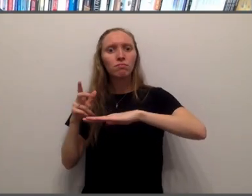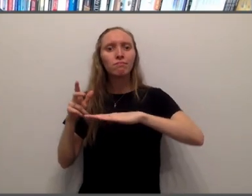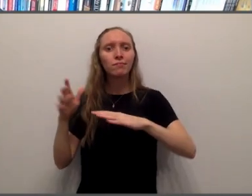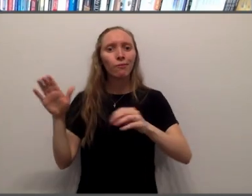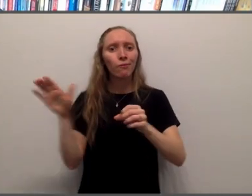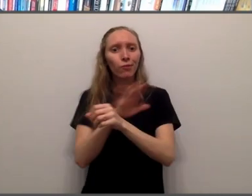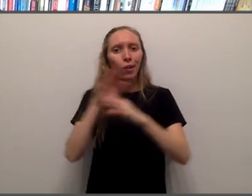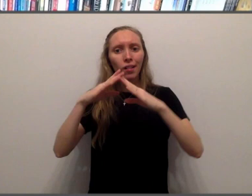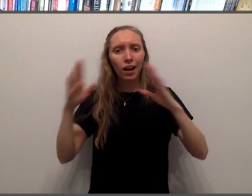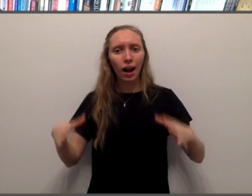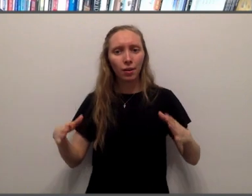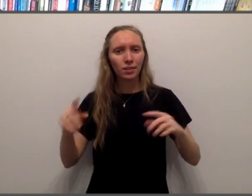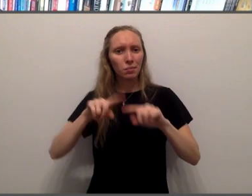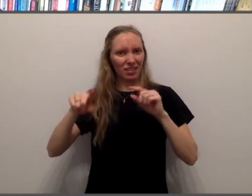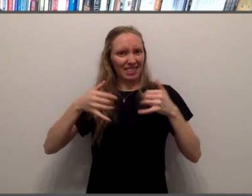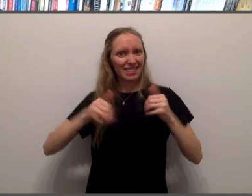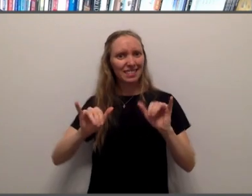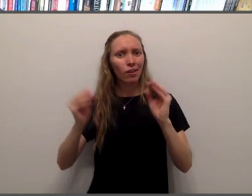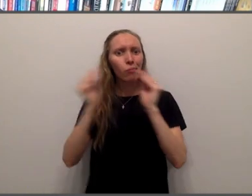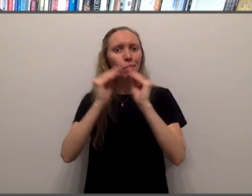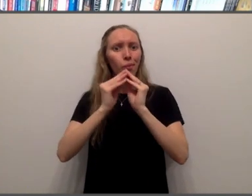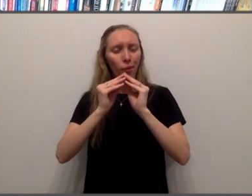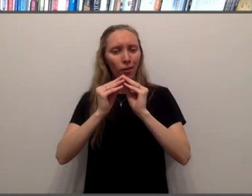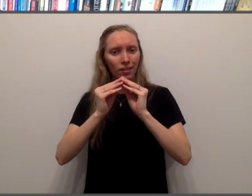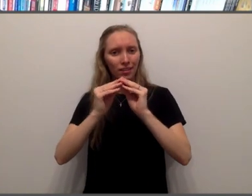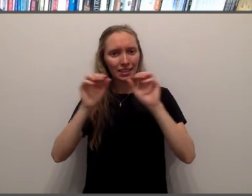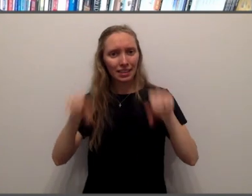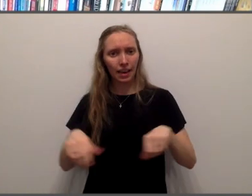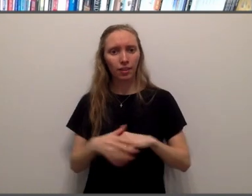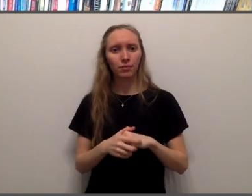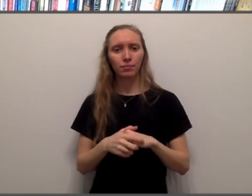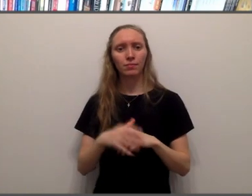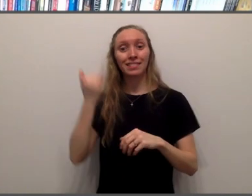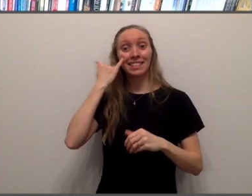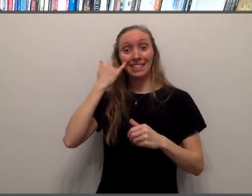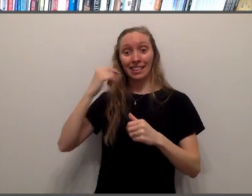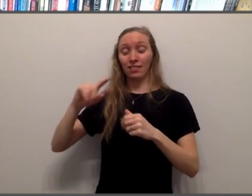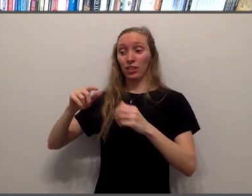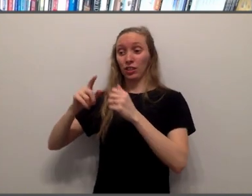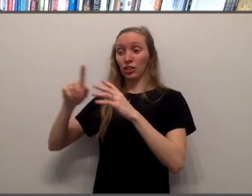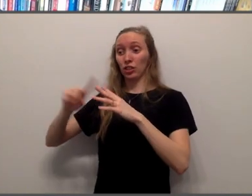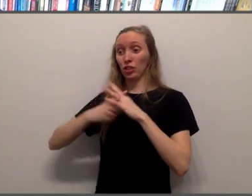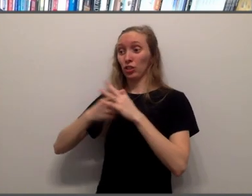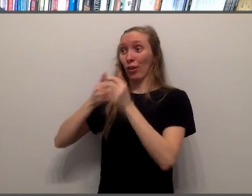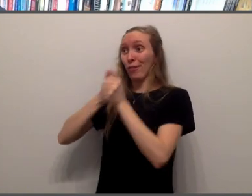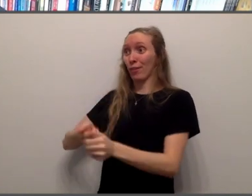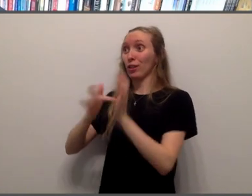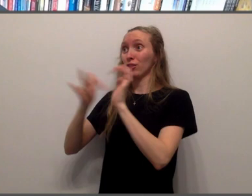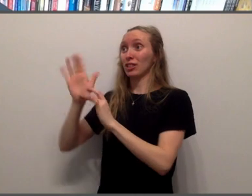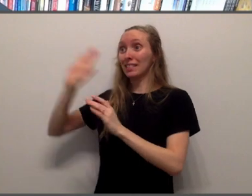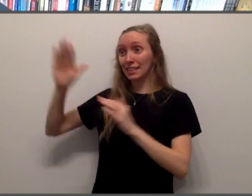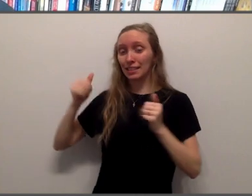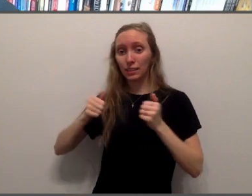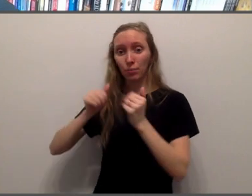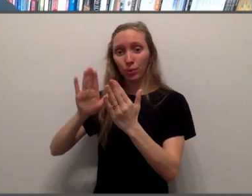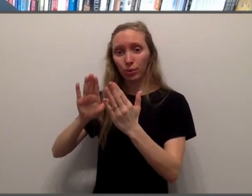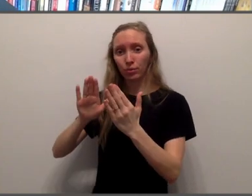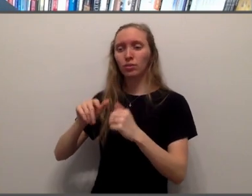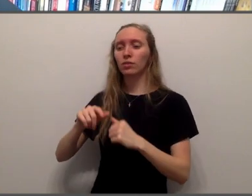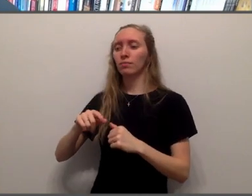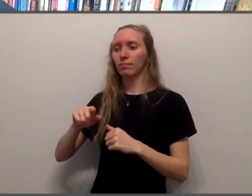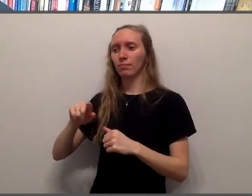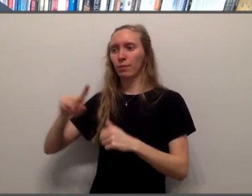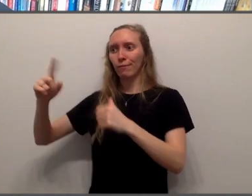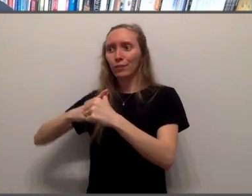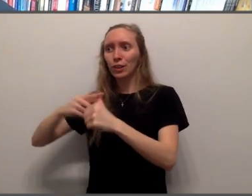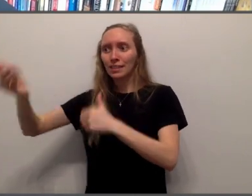room for everything else that needs to take place in the local church. Listen, this